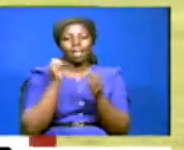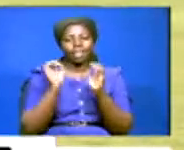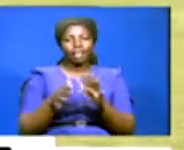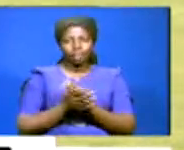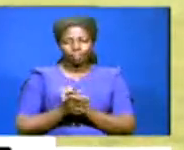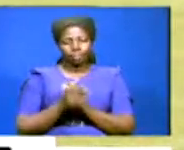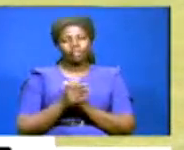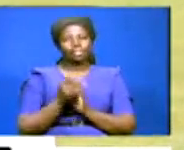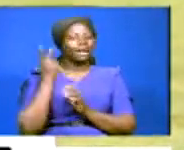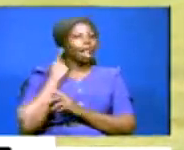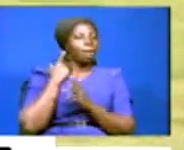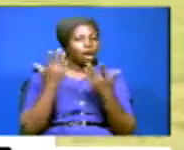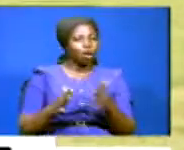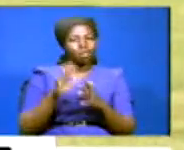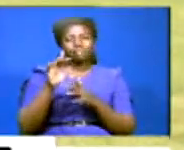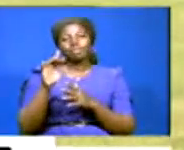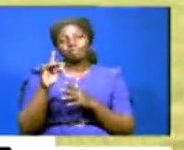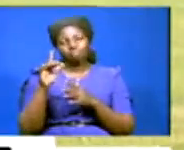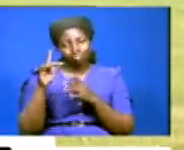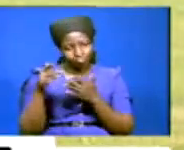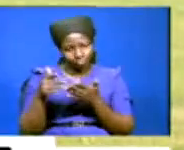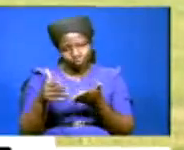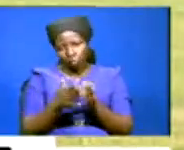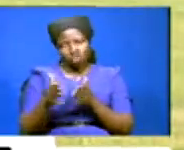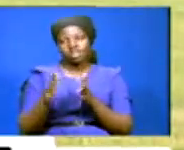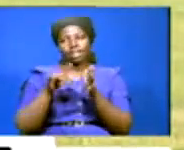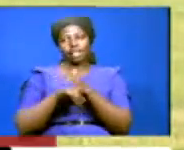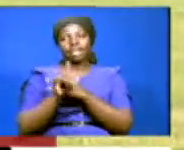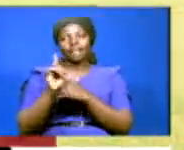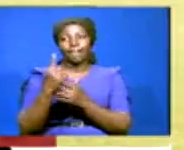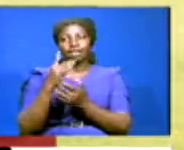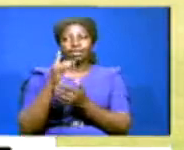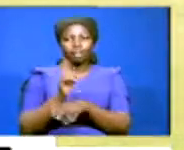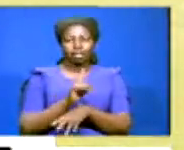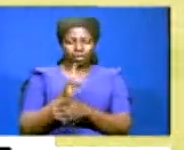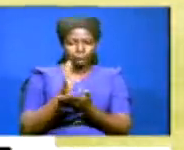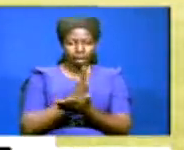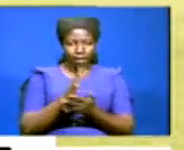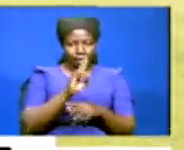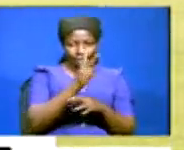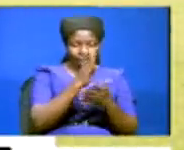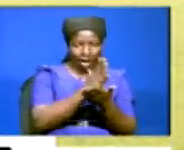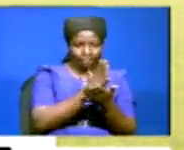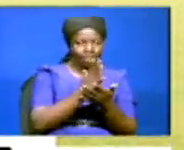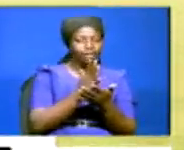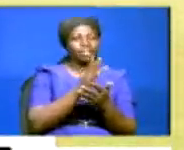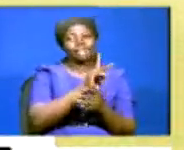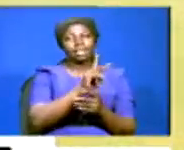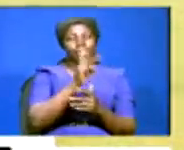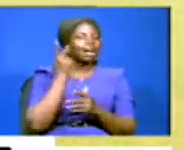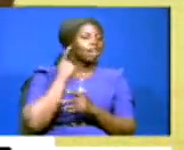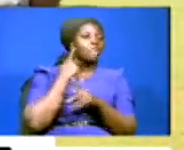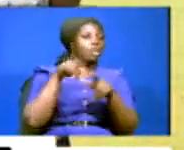in the early minutes, forcing a 1-0 halftime lead for Bidco. In the second half, Kariobangi Sharks seemed to take charge of the